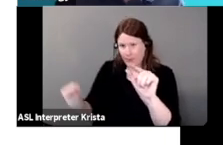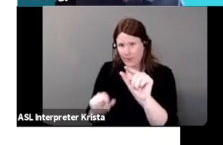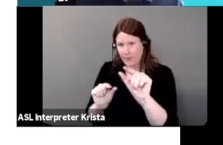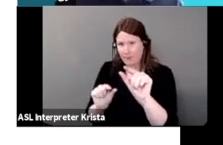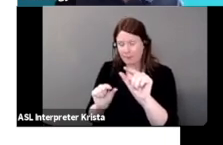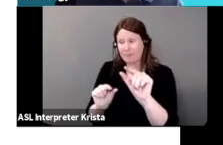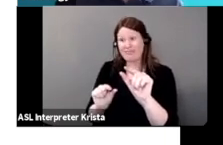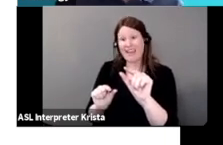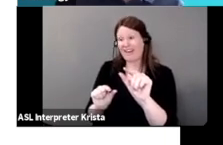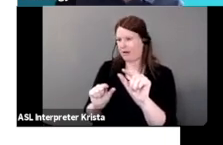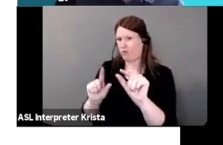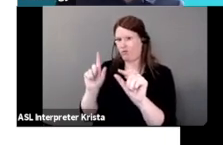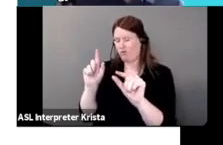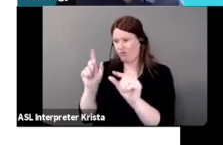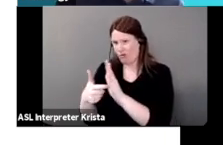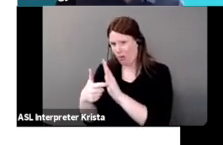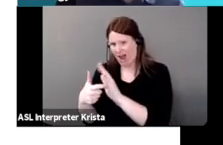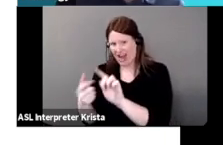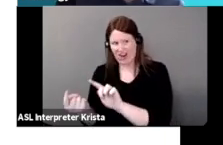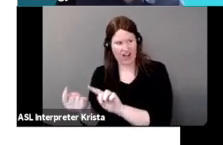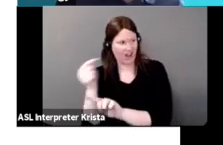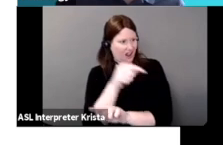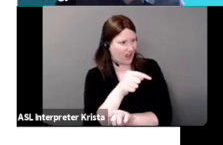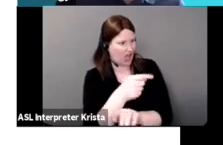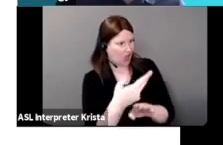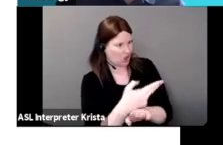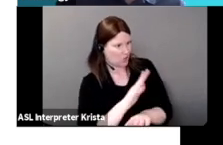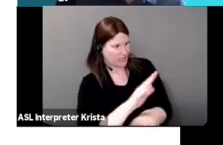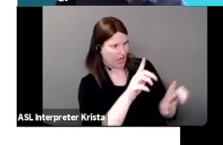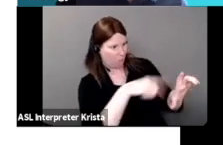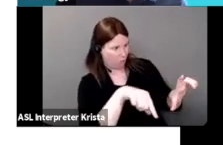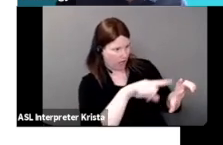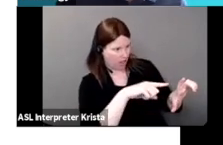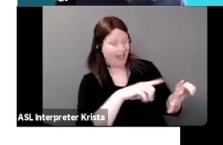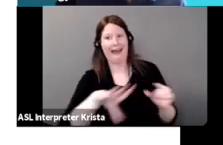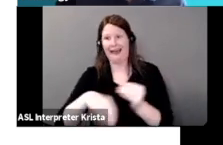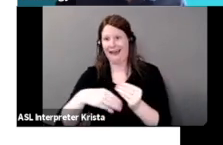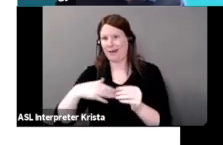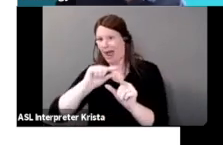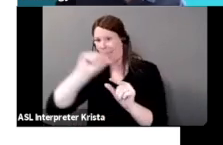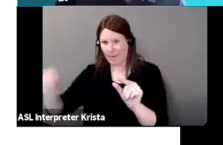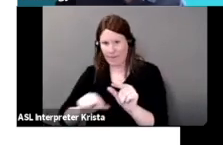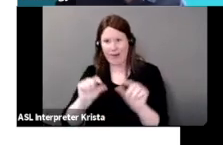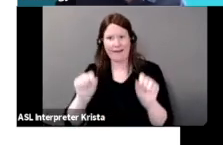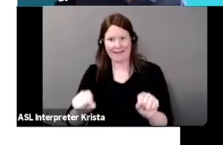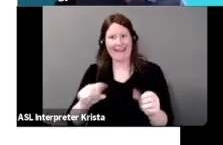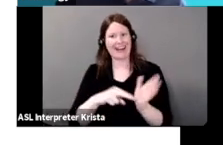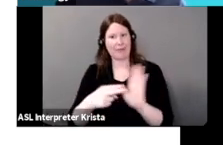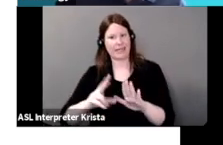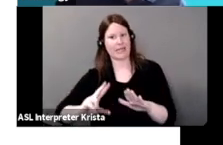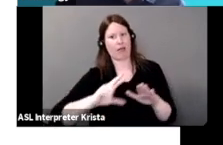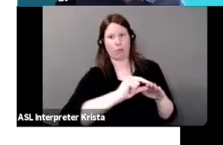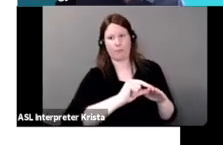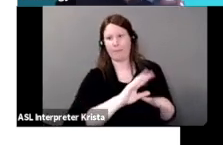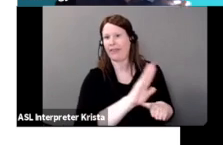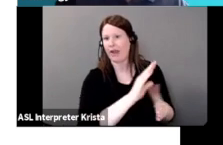rim unless you have a license to the wheel patent itself. So what you can do is, if